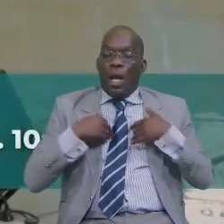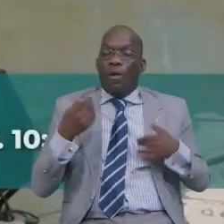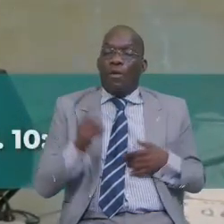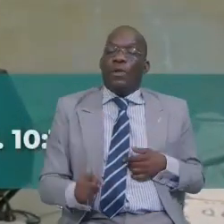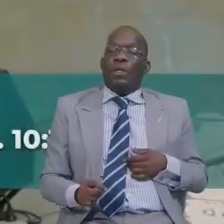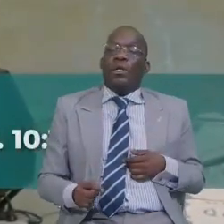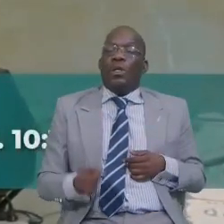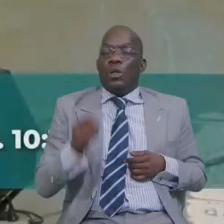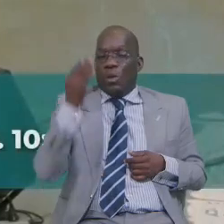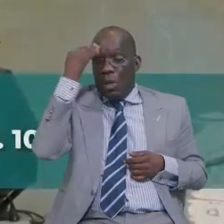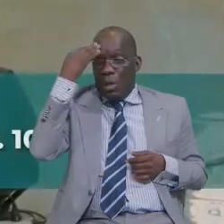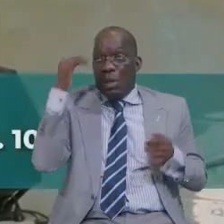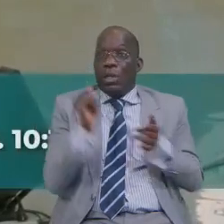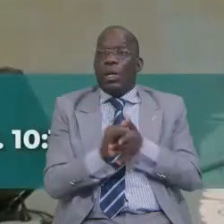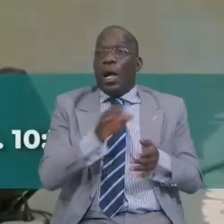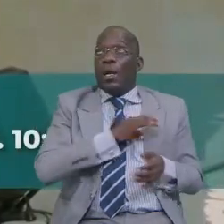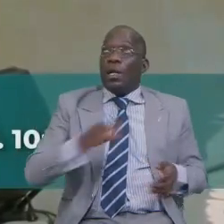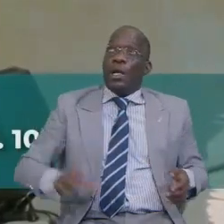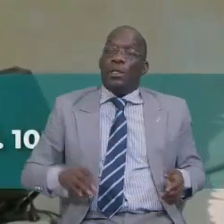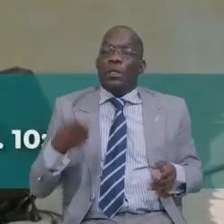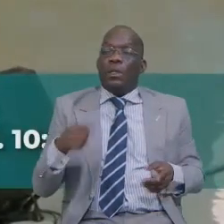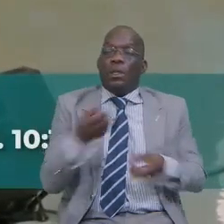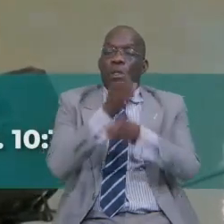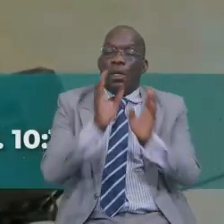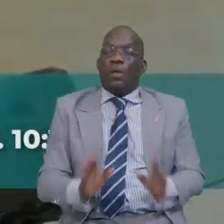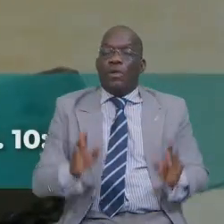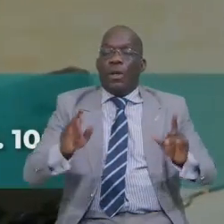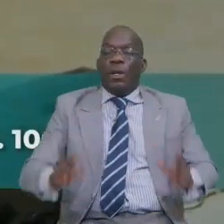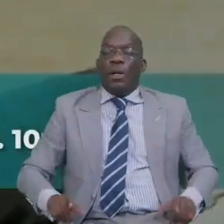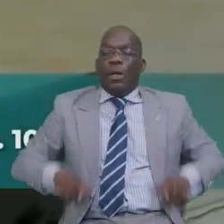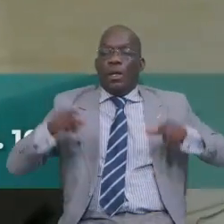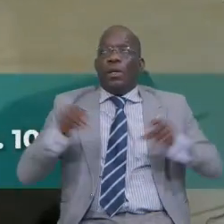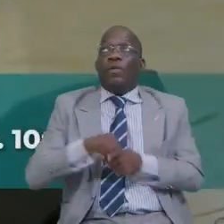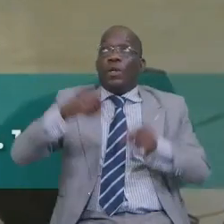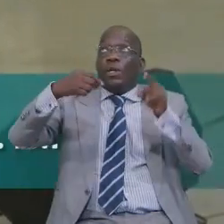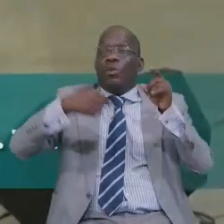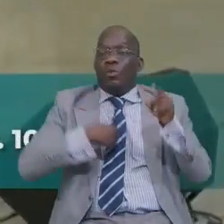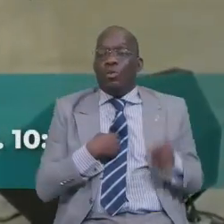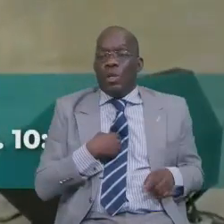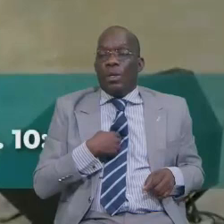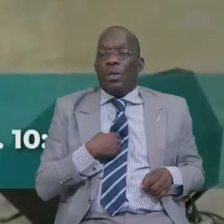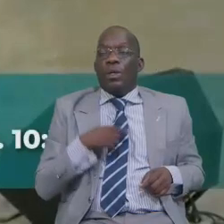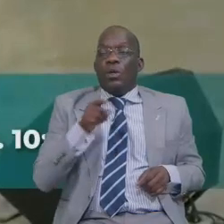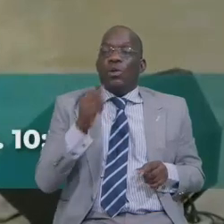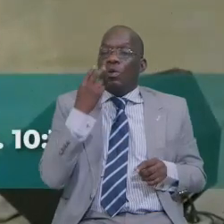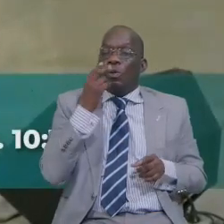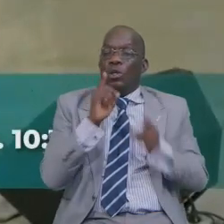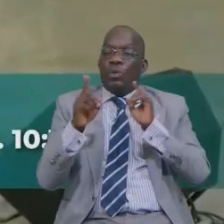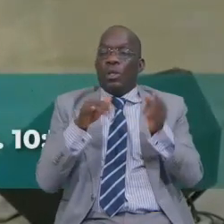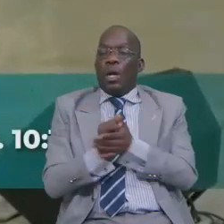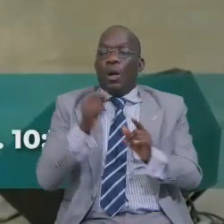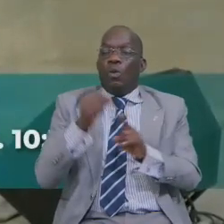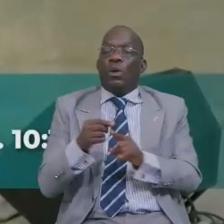the deliverer, lives in me. And you speak that word, that demon-possessed person,